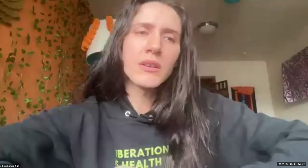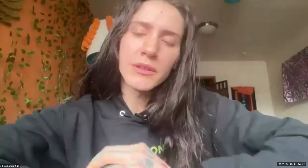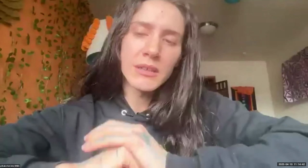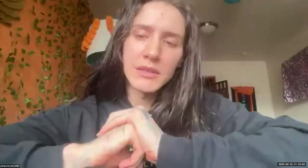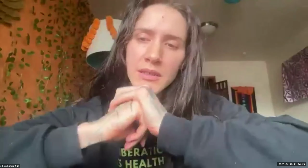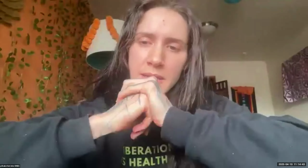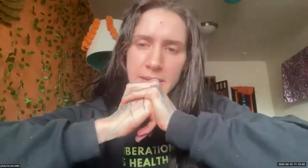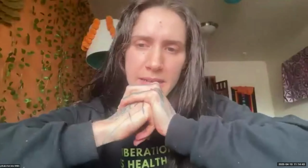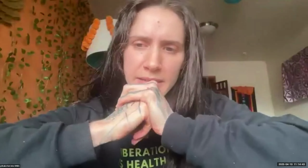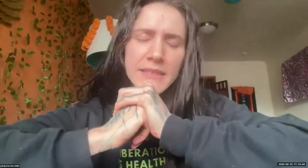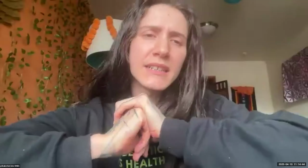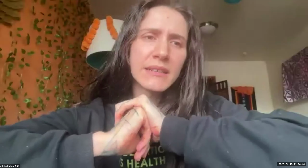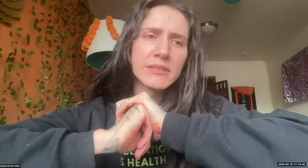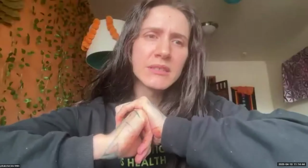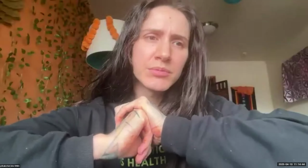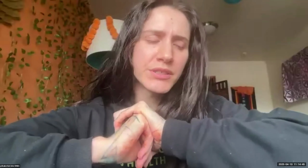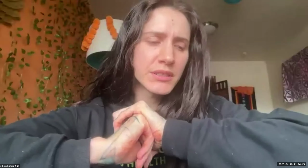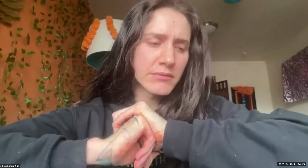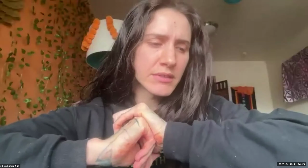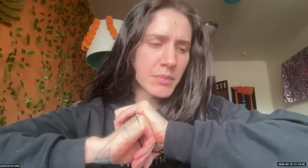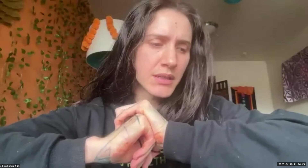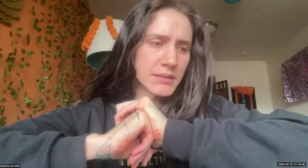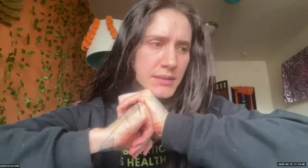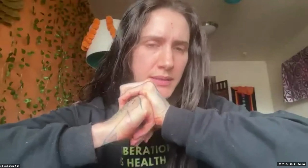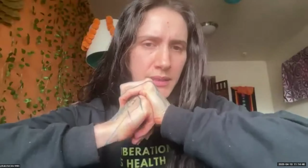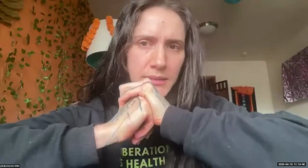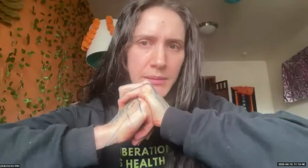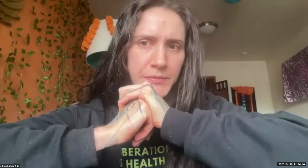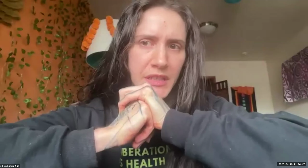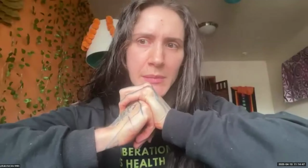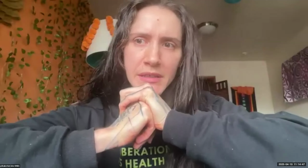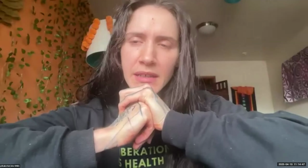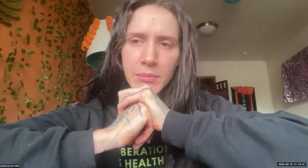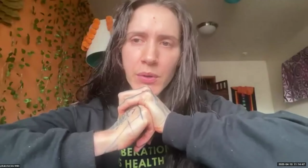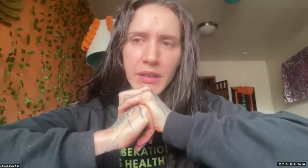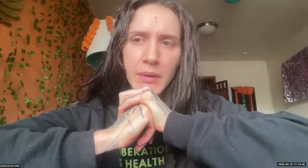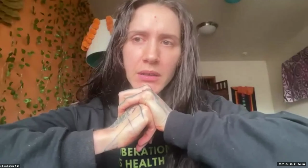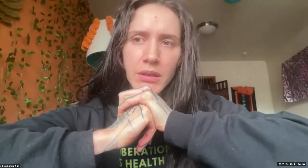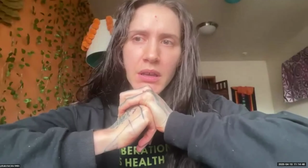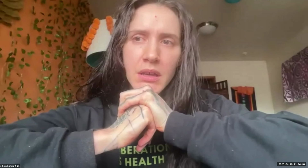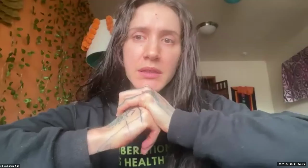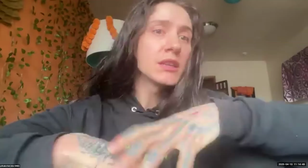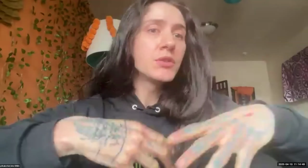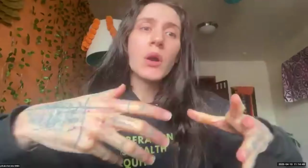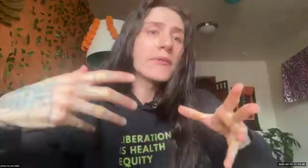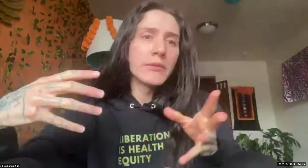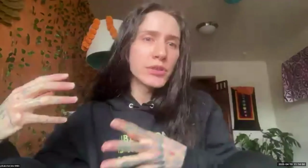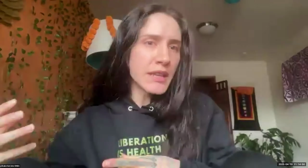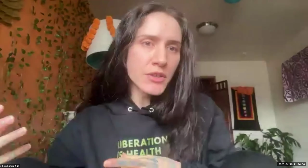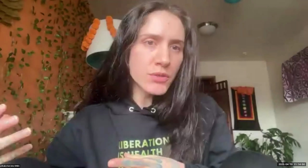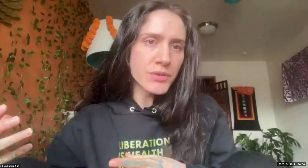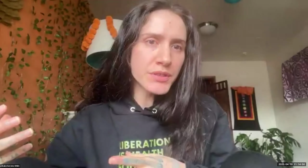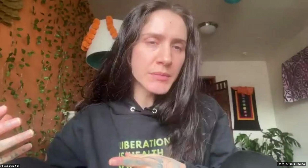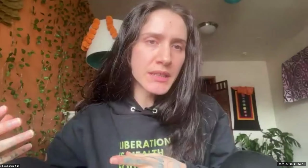Awesome. Mahalo, Dharma. Yeah, I really appreciate that response. Thinking about that point about thinking you don't have